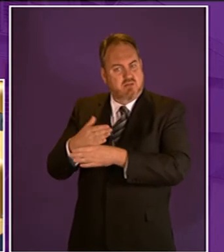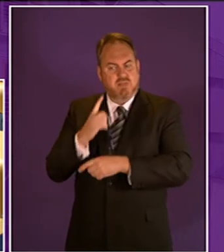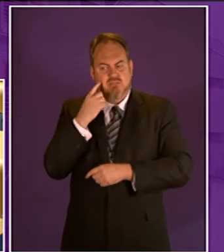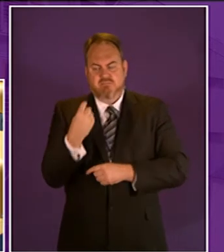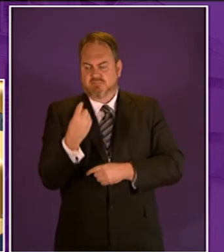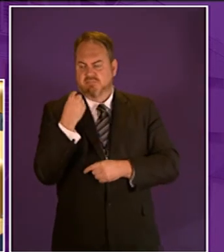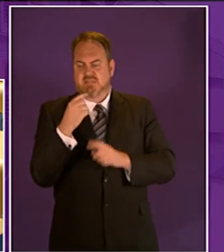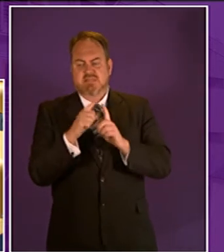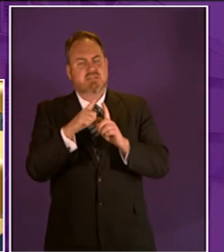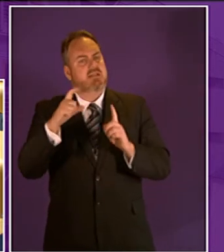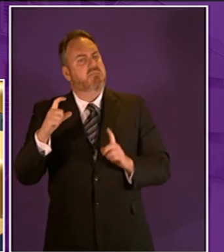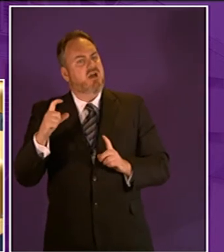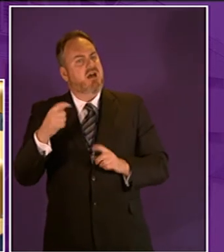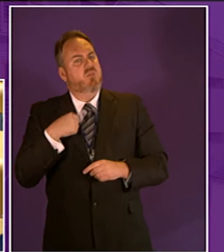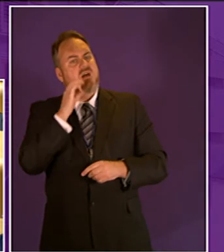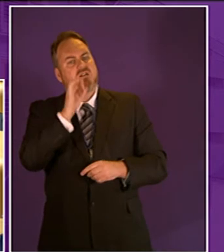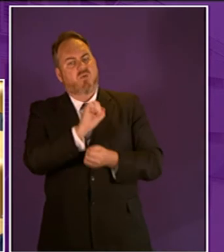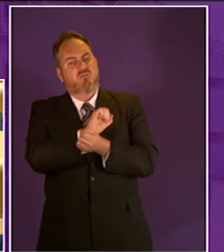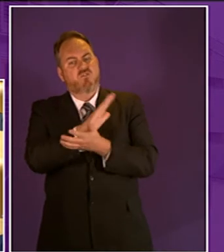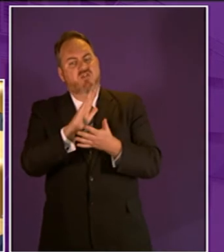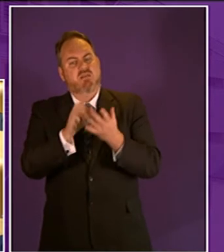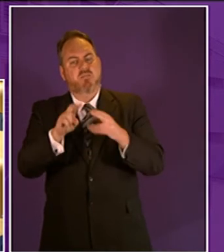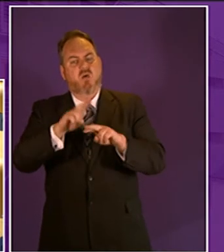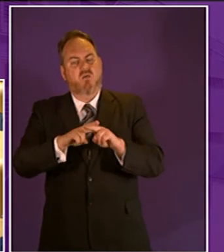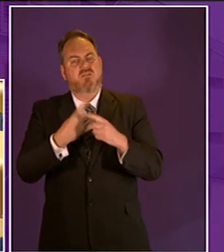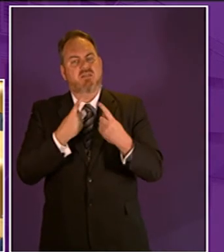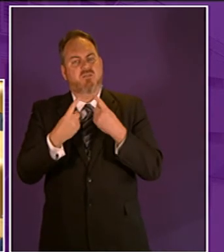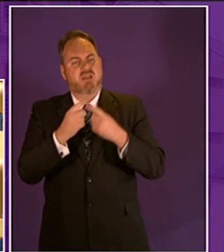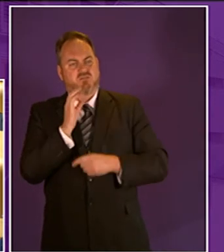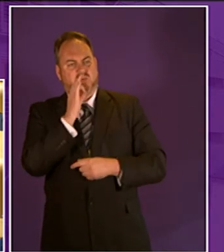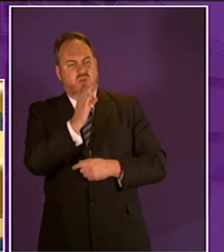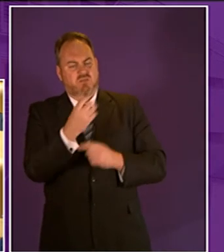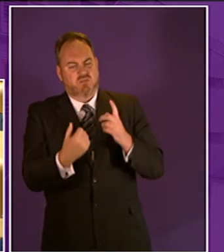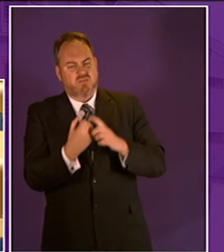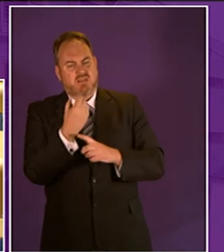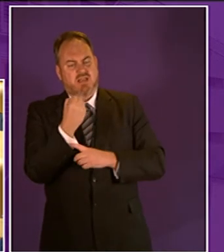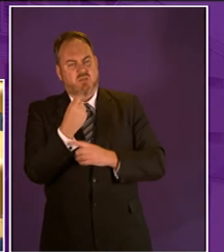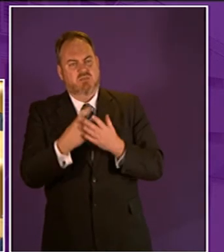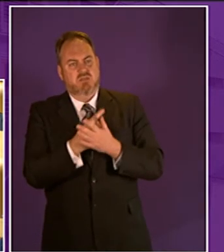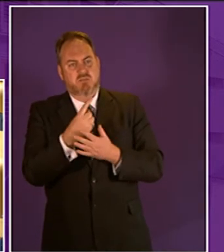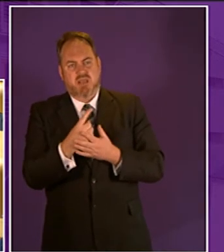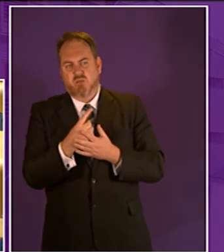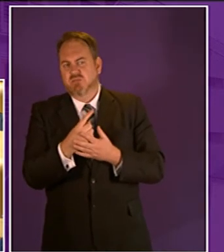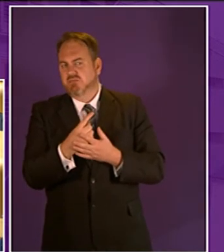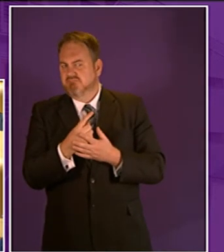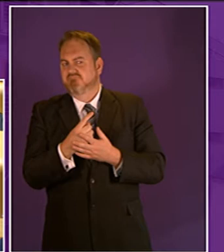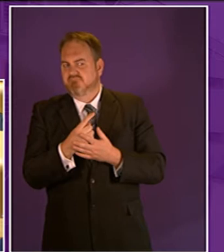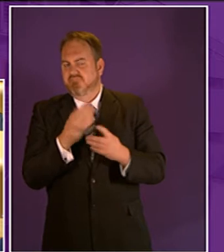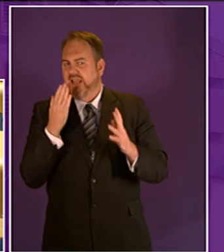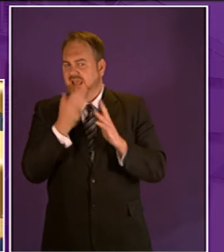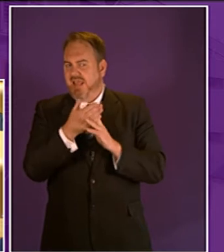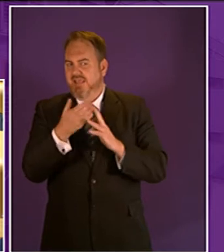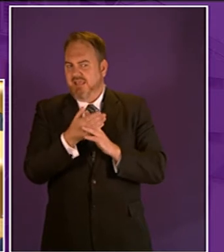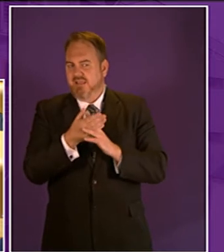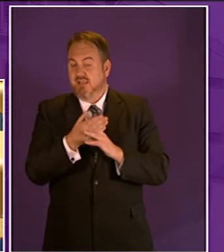December, following Freedom of Information requests that showed that almost every health board in Scotland had been targeted by a ransomware attack, Scottish